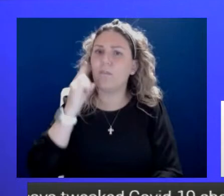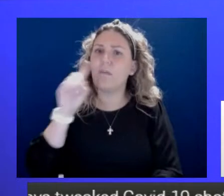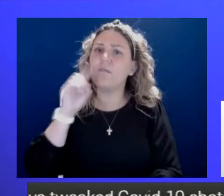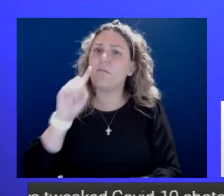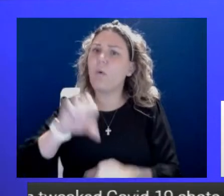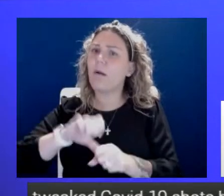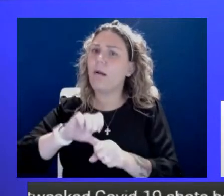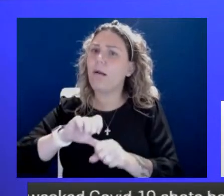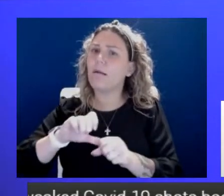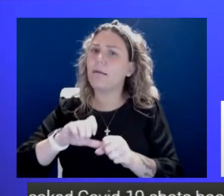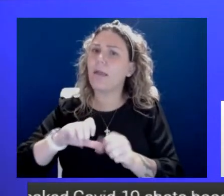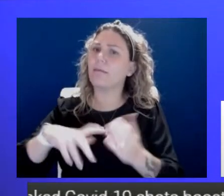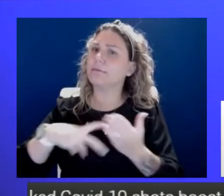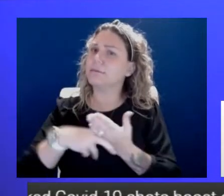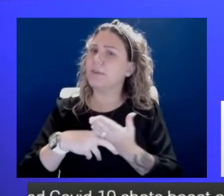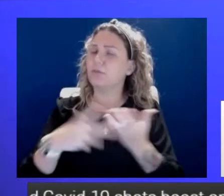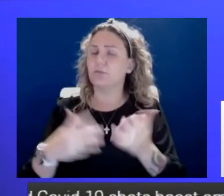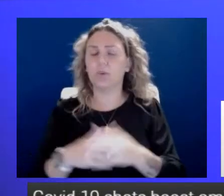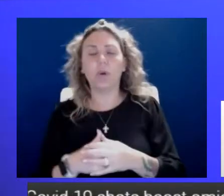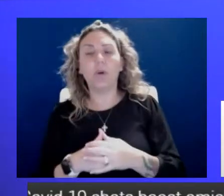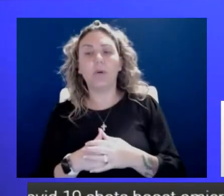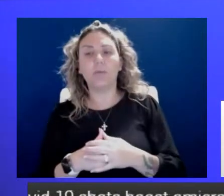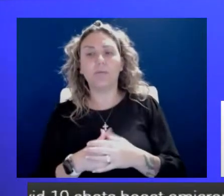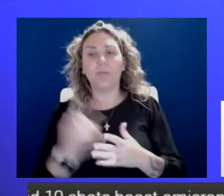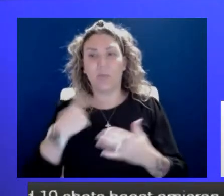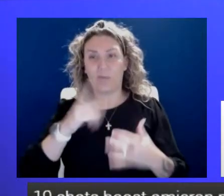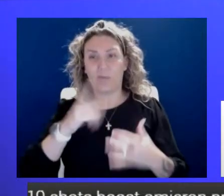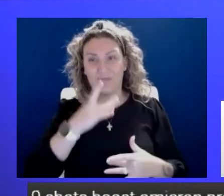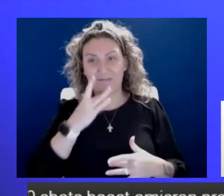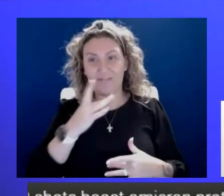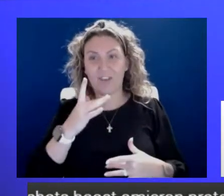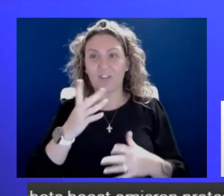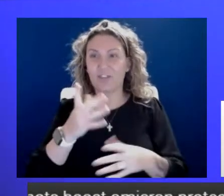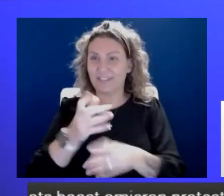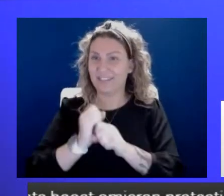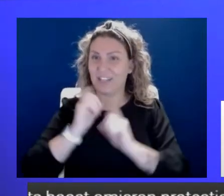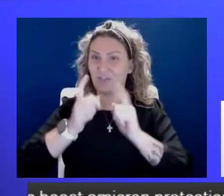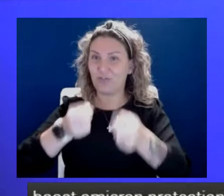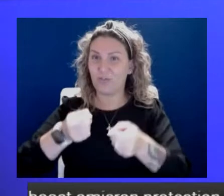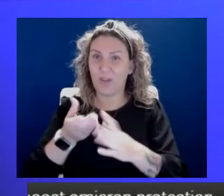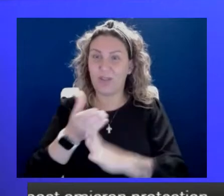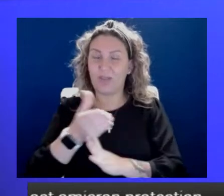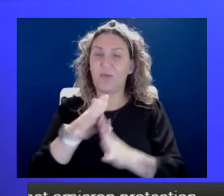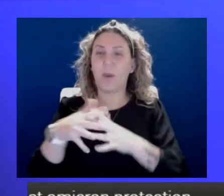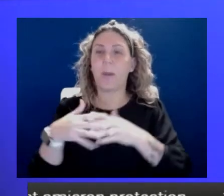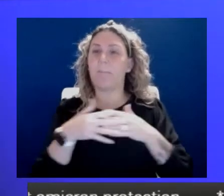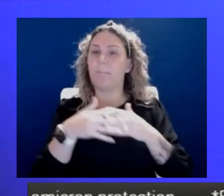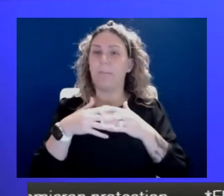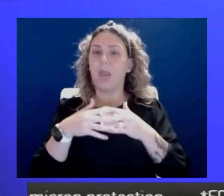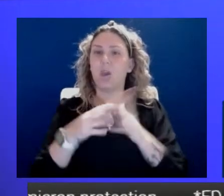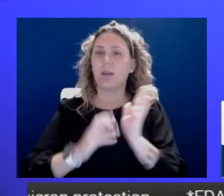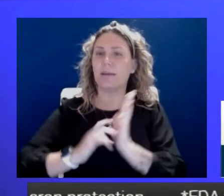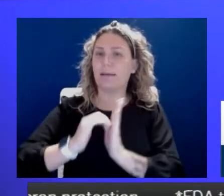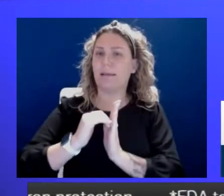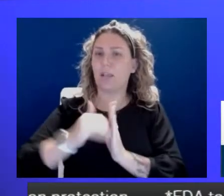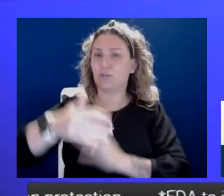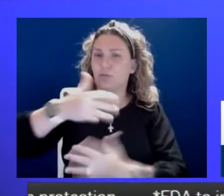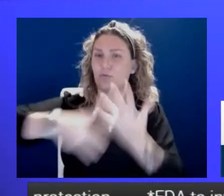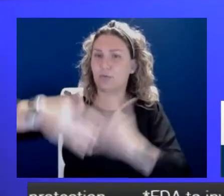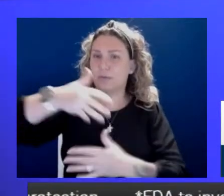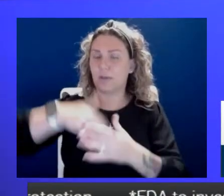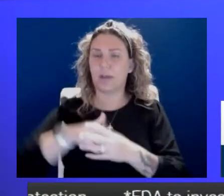so we were fortunate to receive a financial grant through American Cancer Society. It's specifically